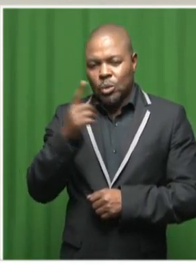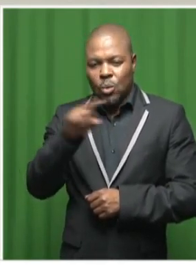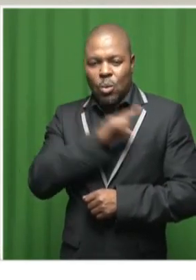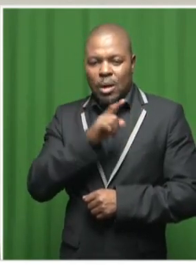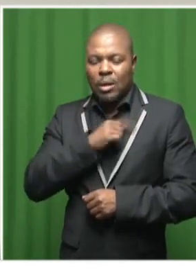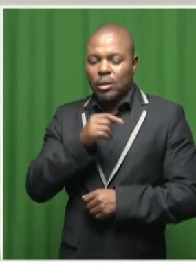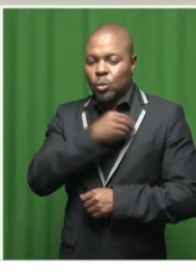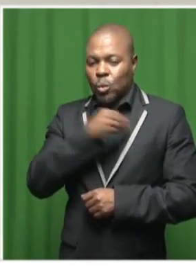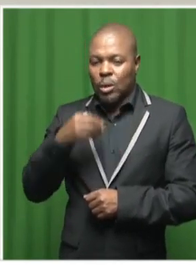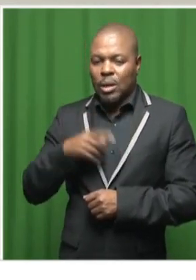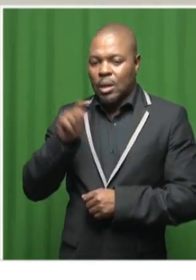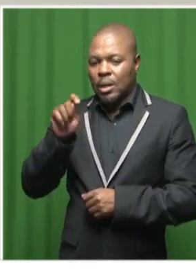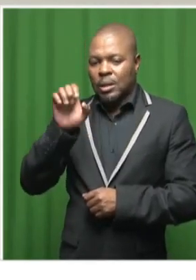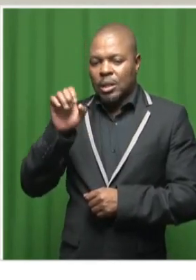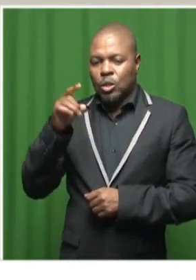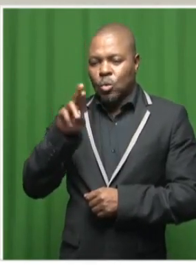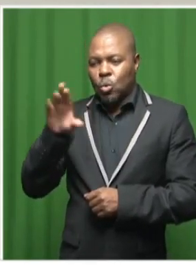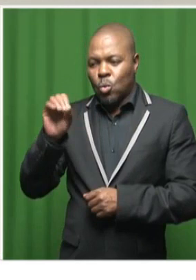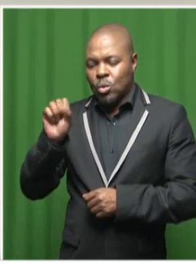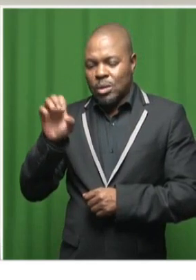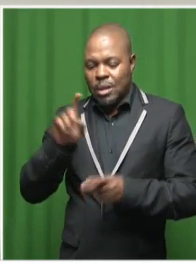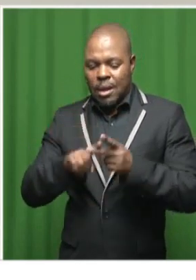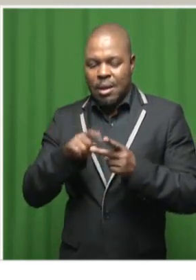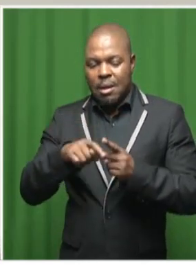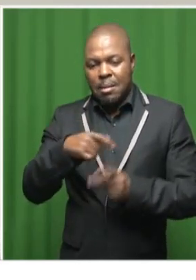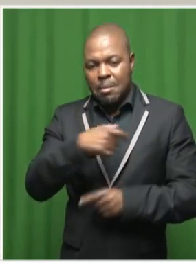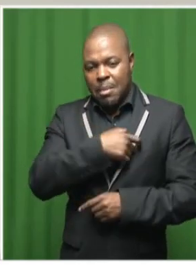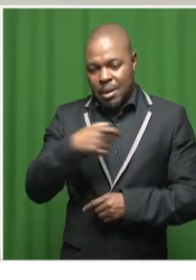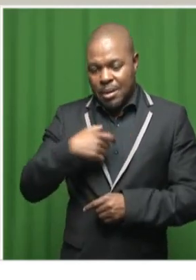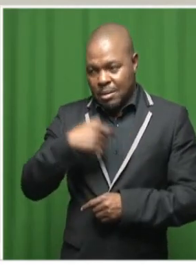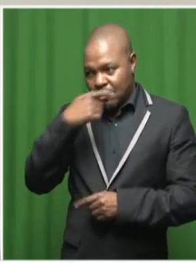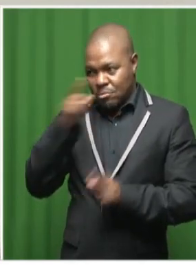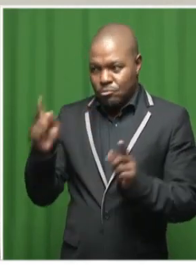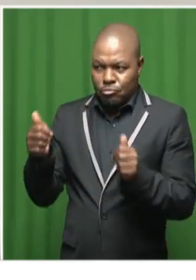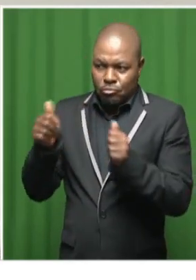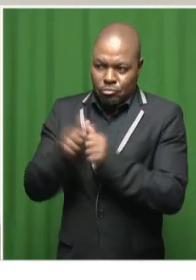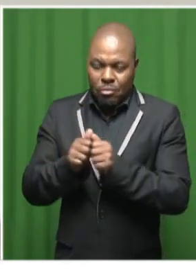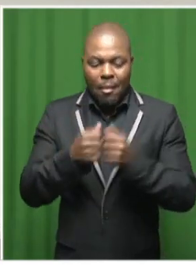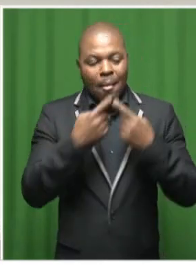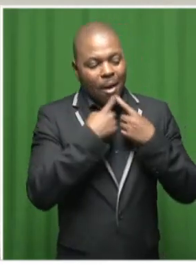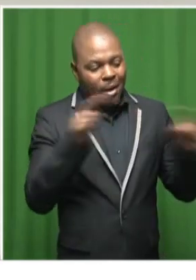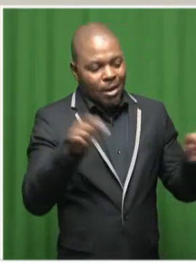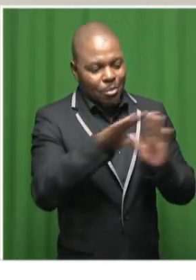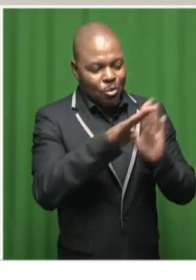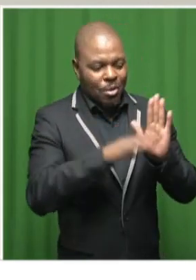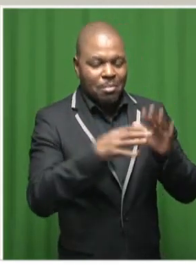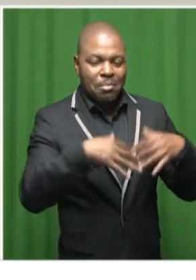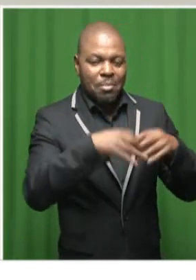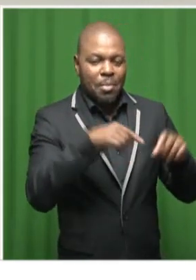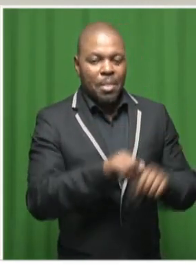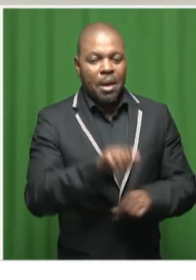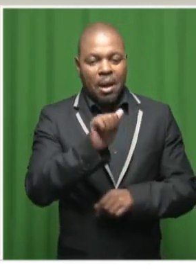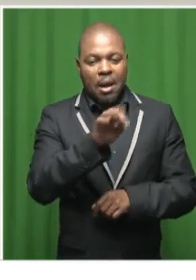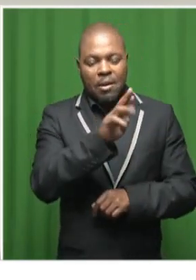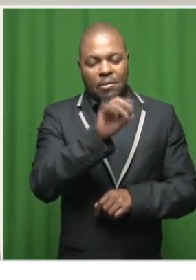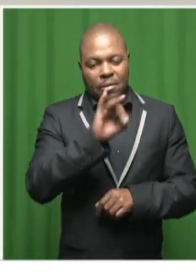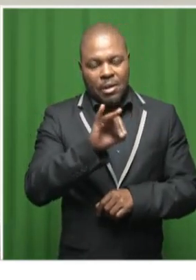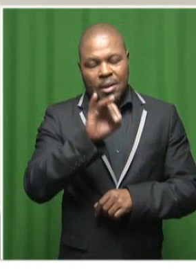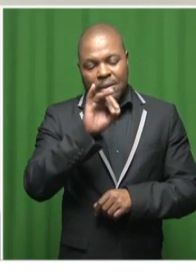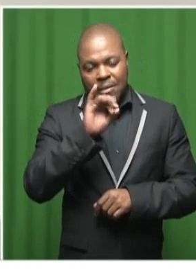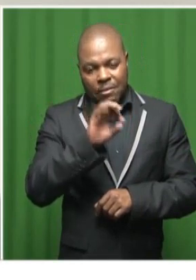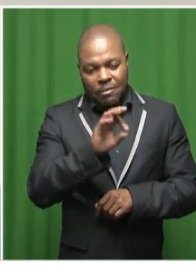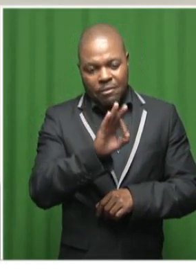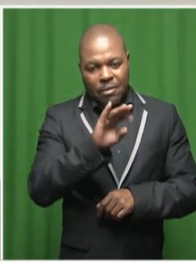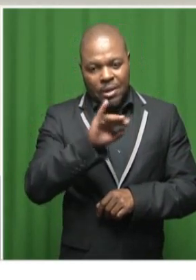Tedros and President Ramaphosa and partners announced the creation of this program. Afrivac was developed in